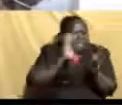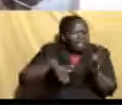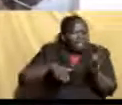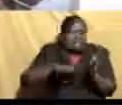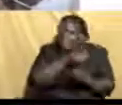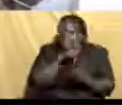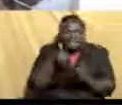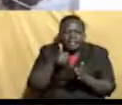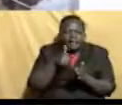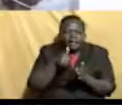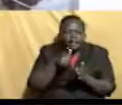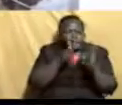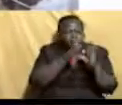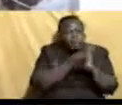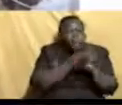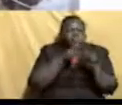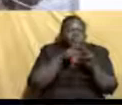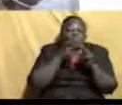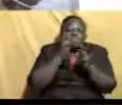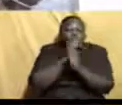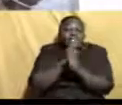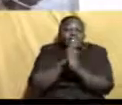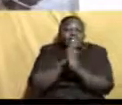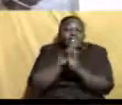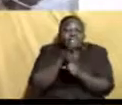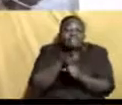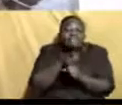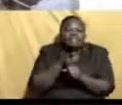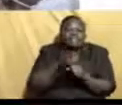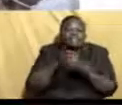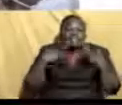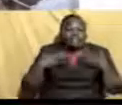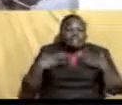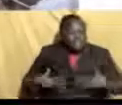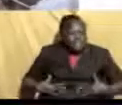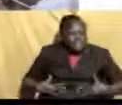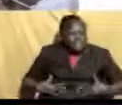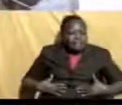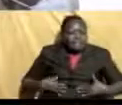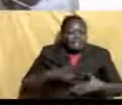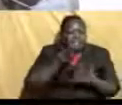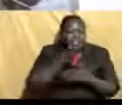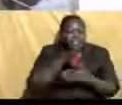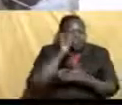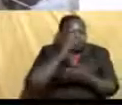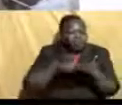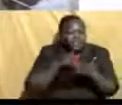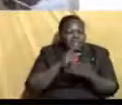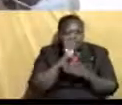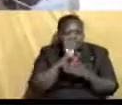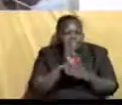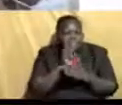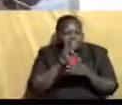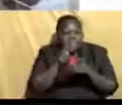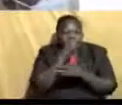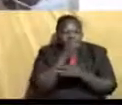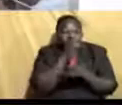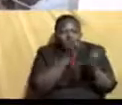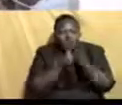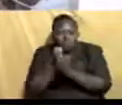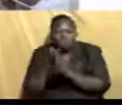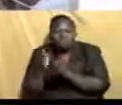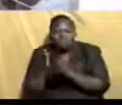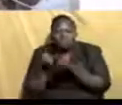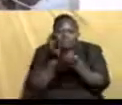other law, to make it deliberately difficult. And that deliberate difficulty is what is seen in the two processes of amending our